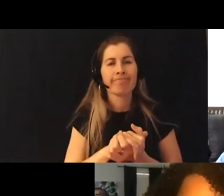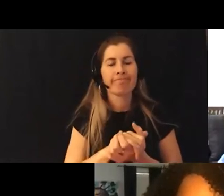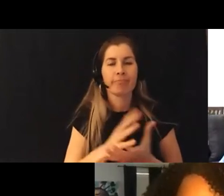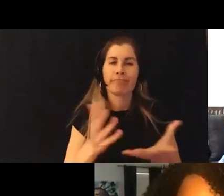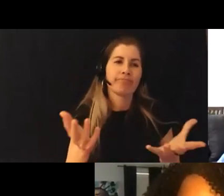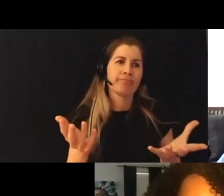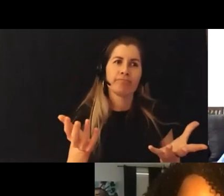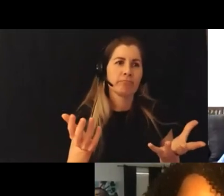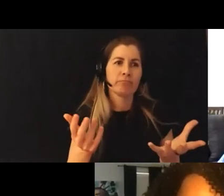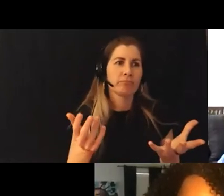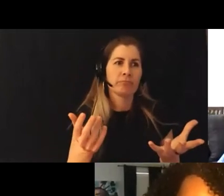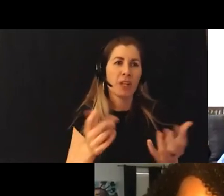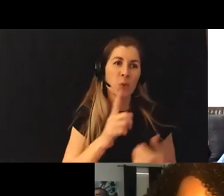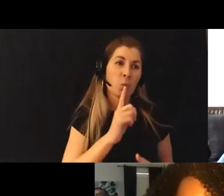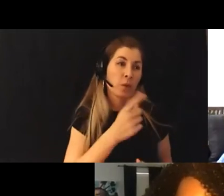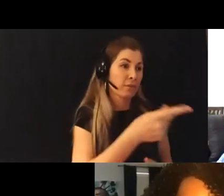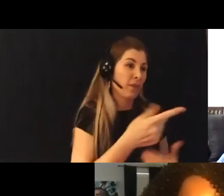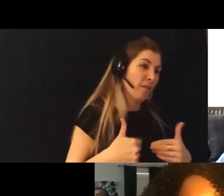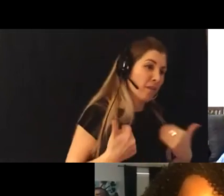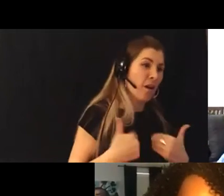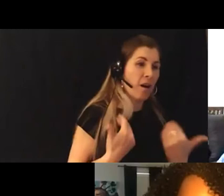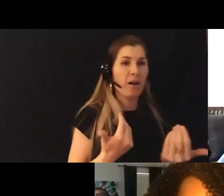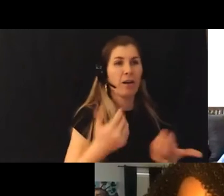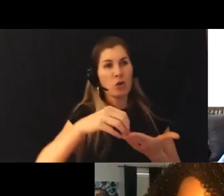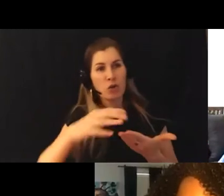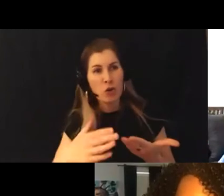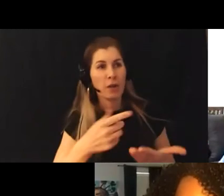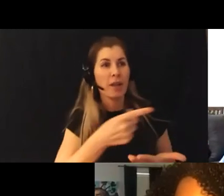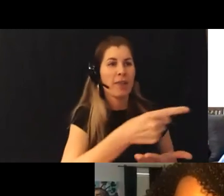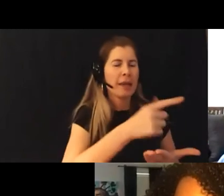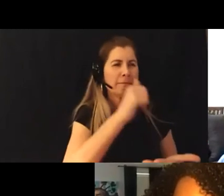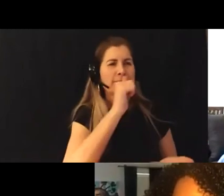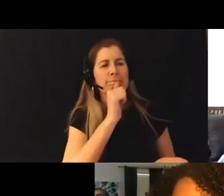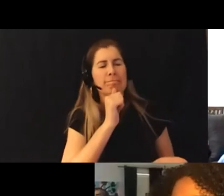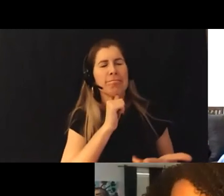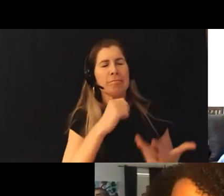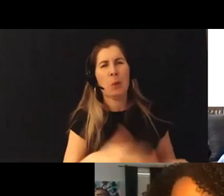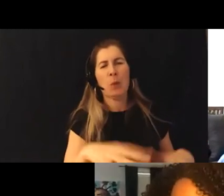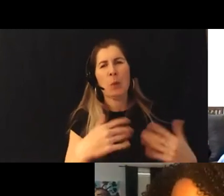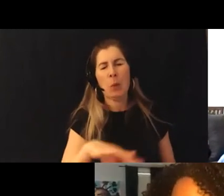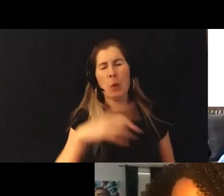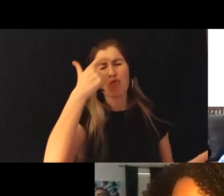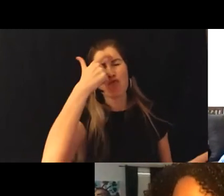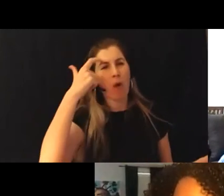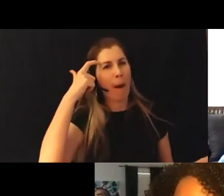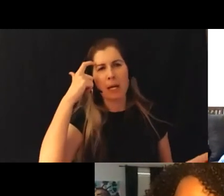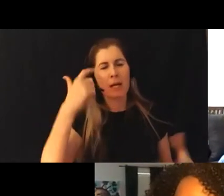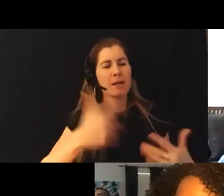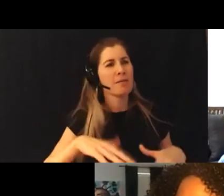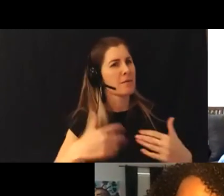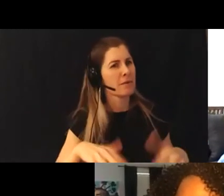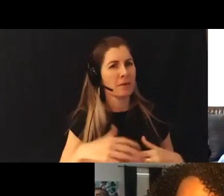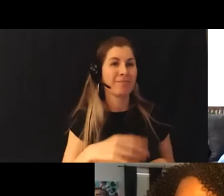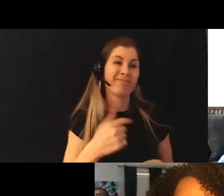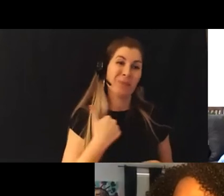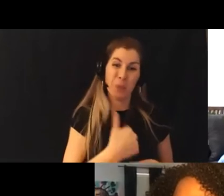our youth, our students are going through right now are extremely traumatic experiences. And as we've all said, you know, we're going to be